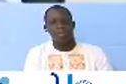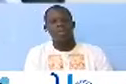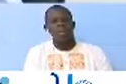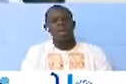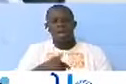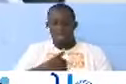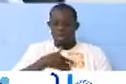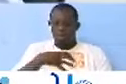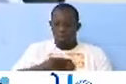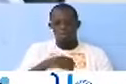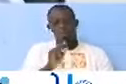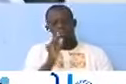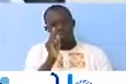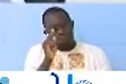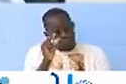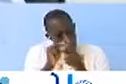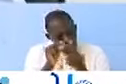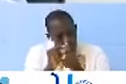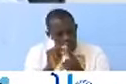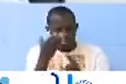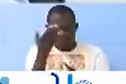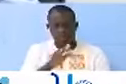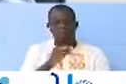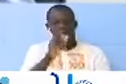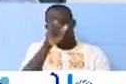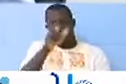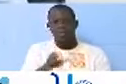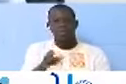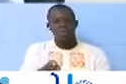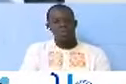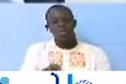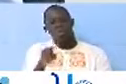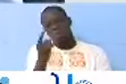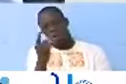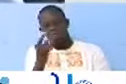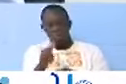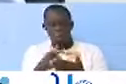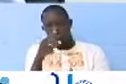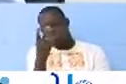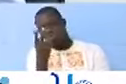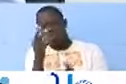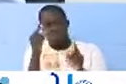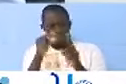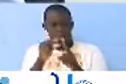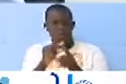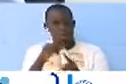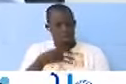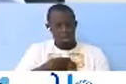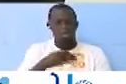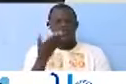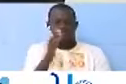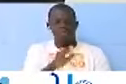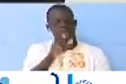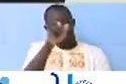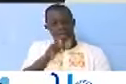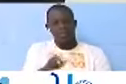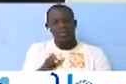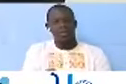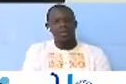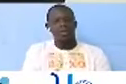I just want a word from him. One or two words. Did you eventually speak